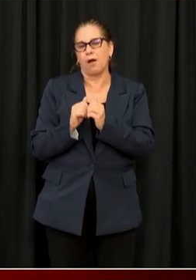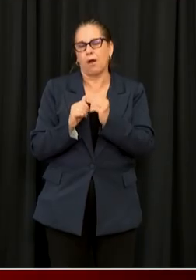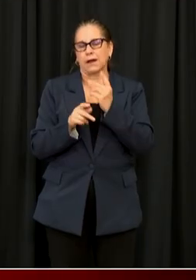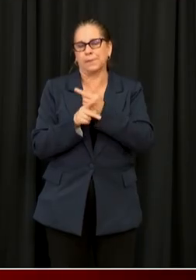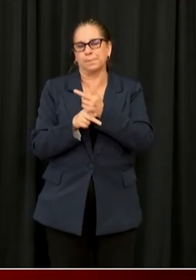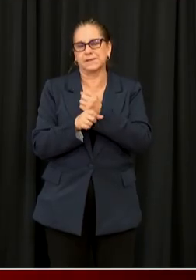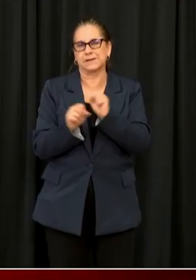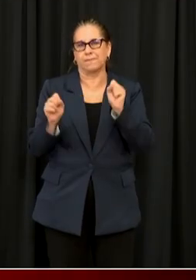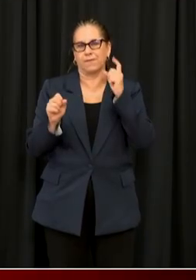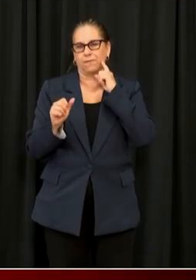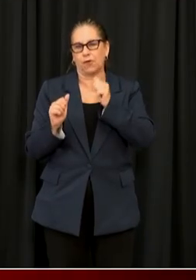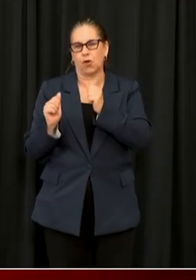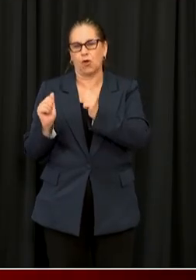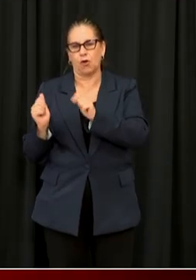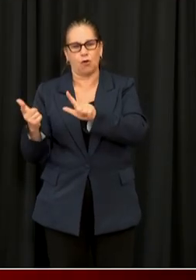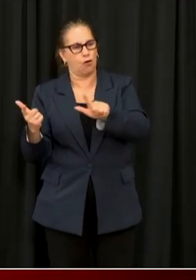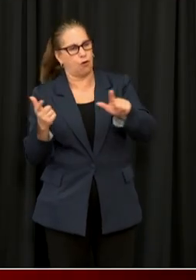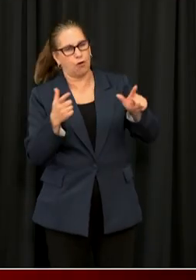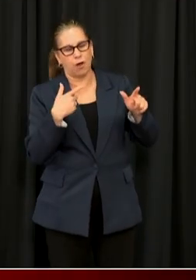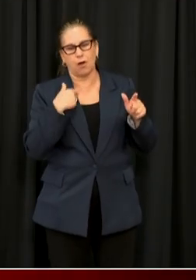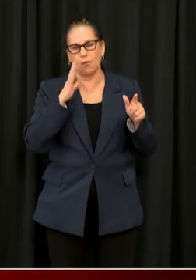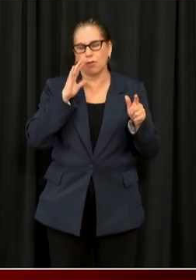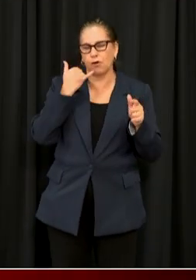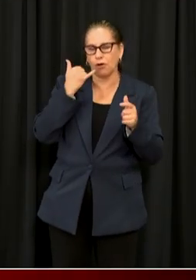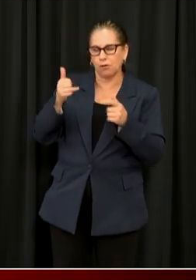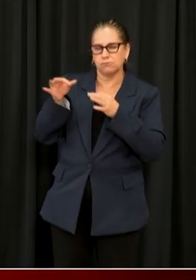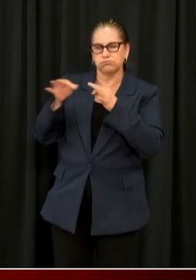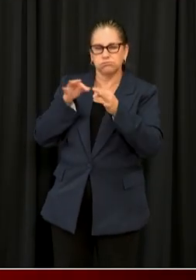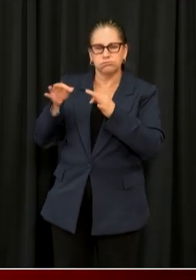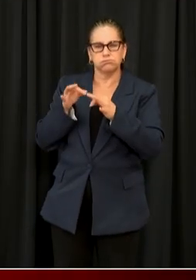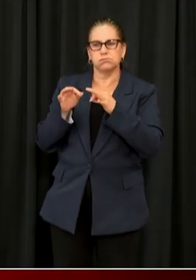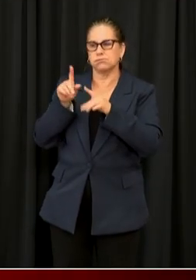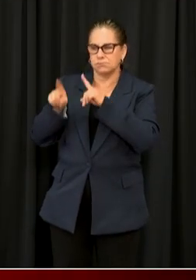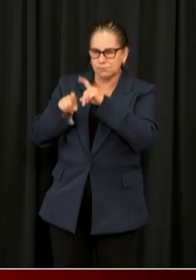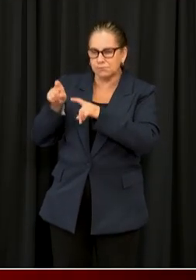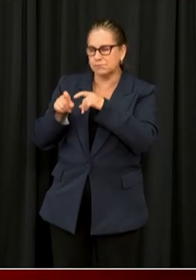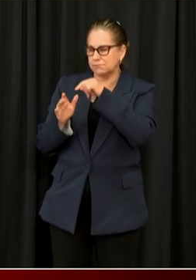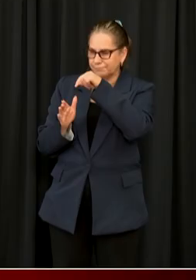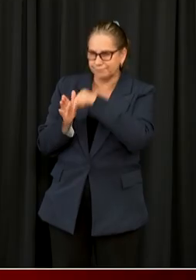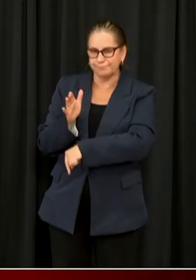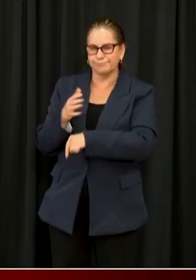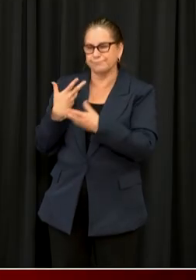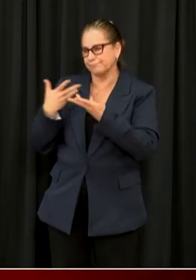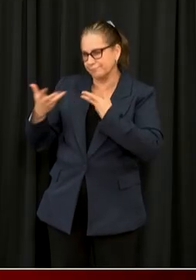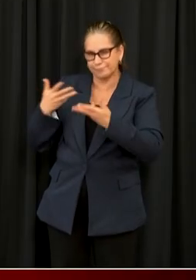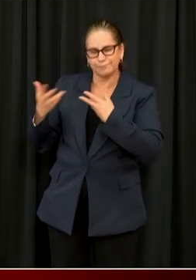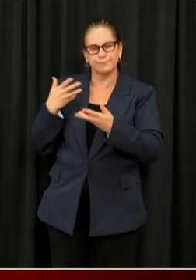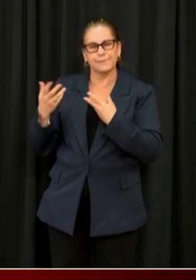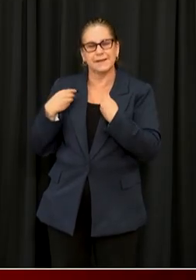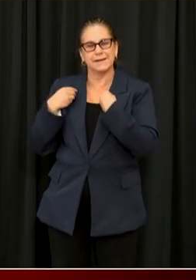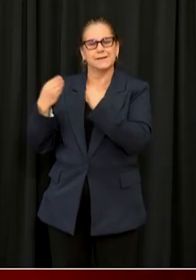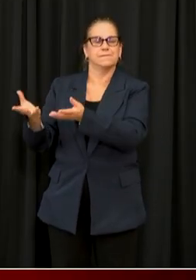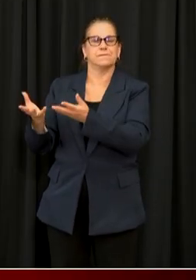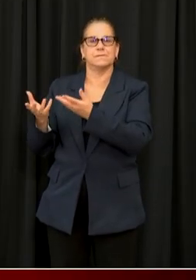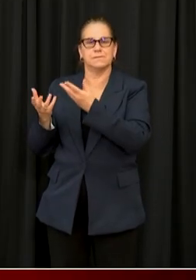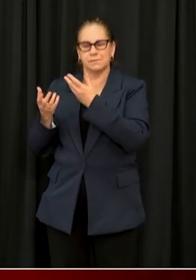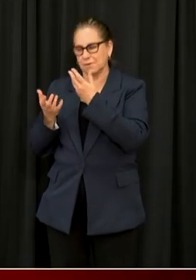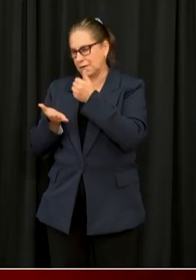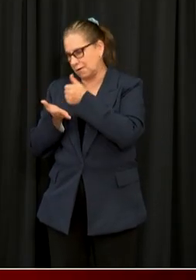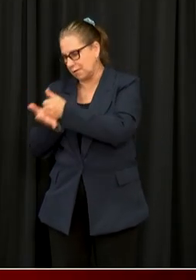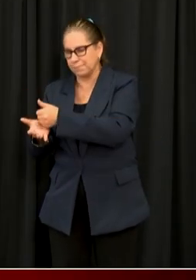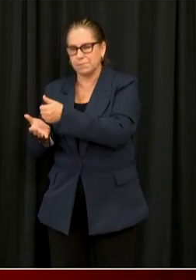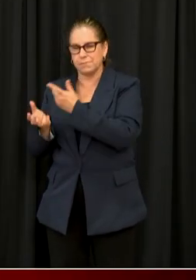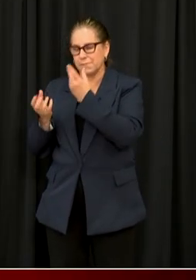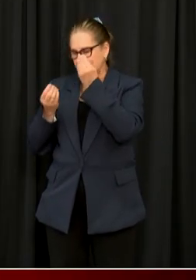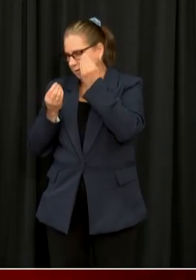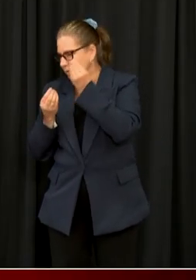that is for us to ask you about your symptoms so we can figure out when you are recovering and when you can be removed from isolation.